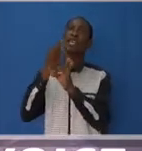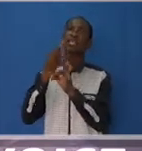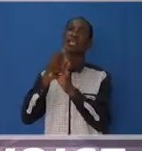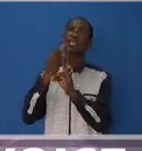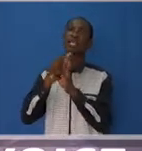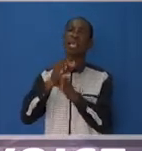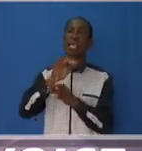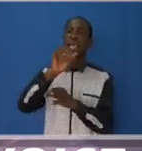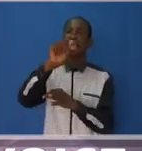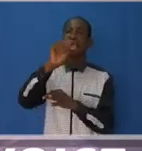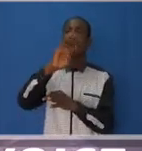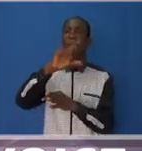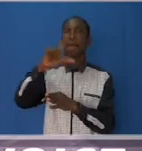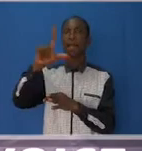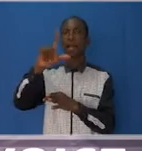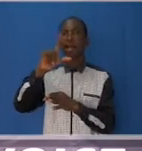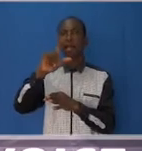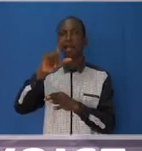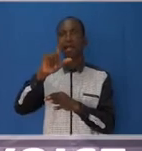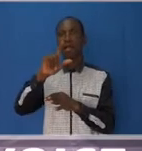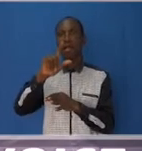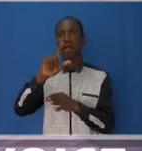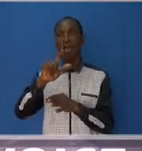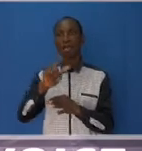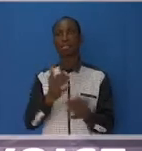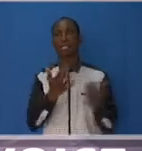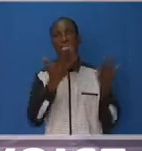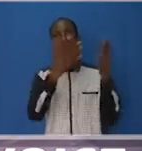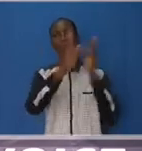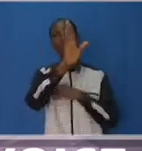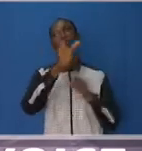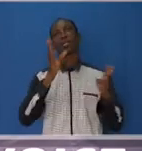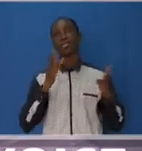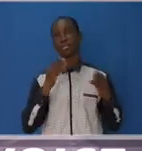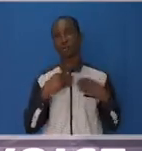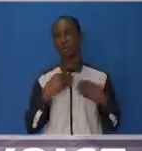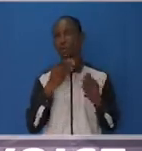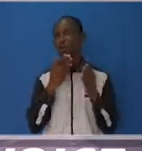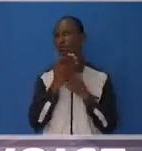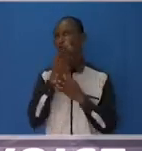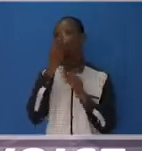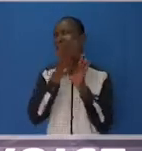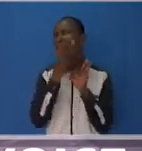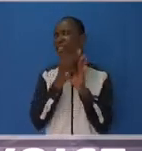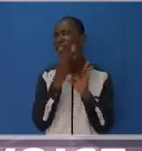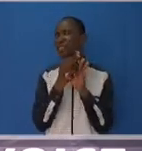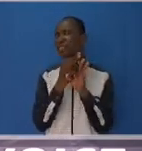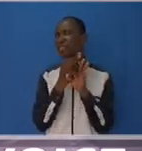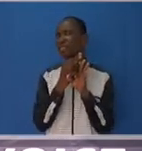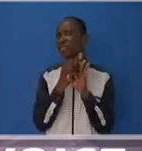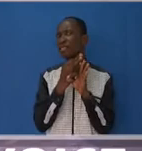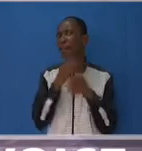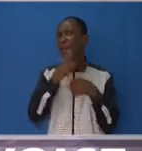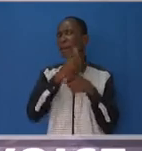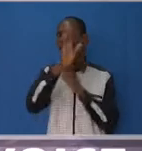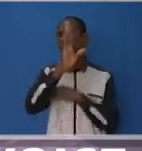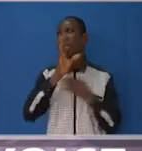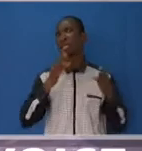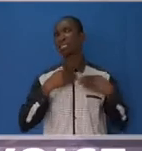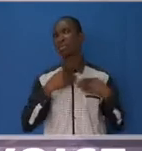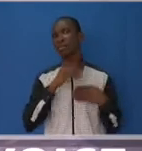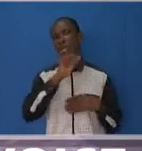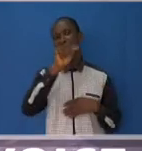a ɛso kyɛn ne nua kan ne deɛ no ma ɛsɛ onyankopɔn ani. In Hebrews chapter 11 verse 4 he says by